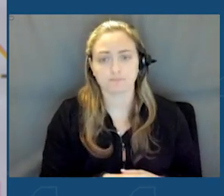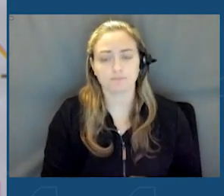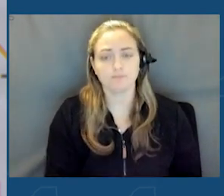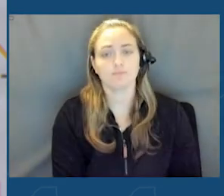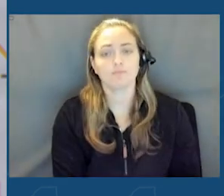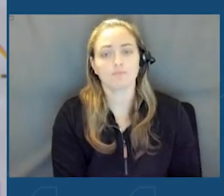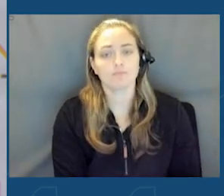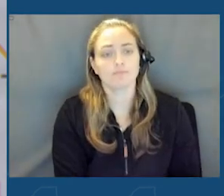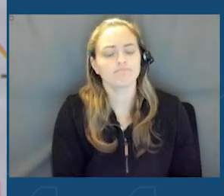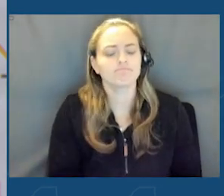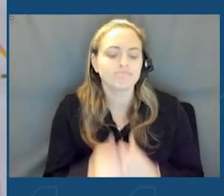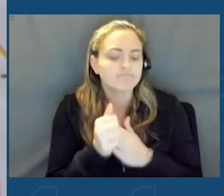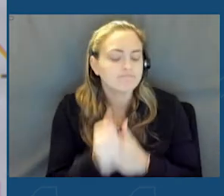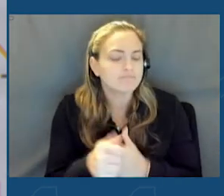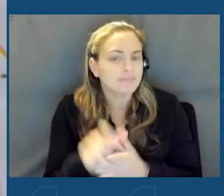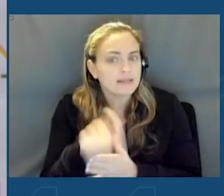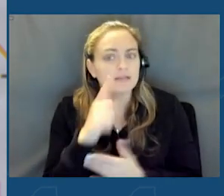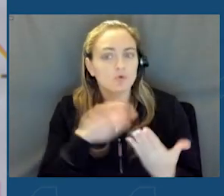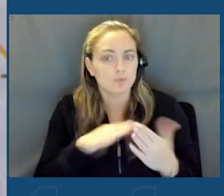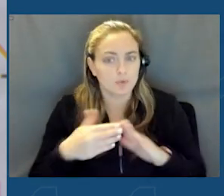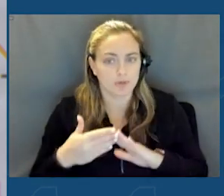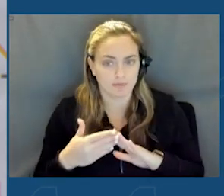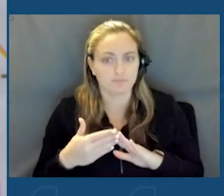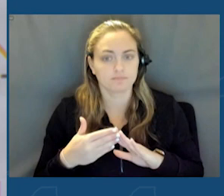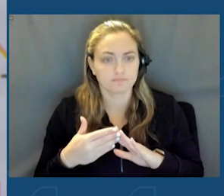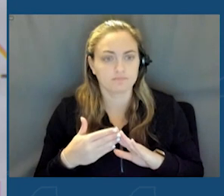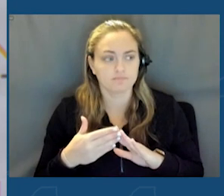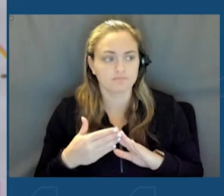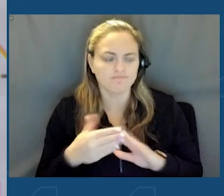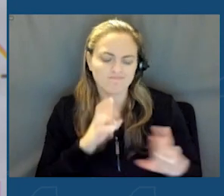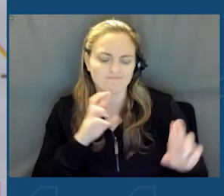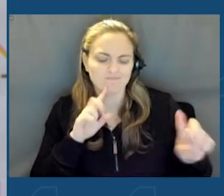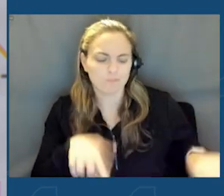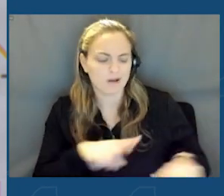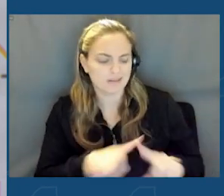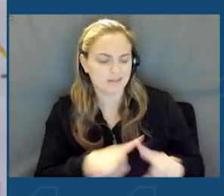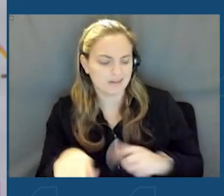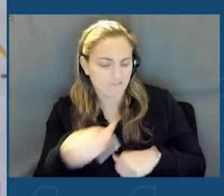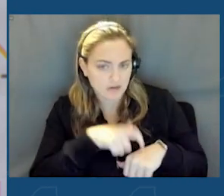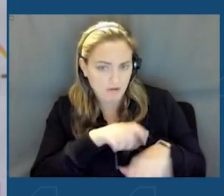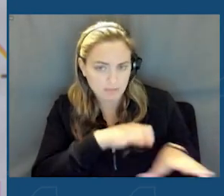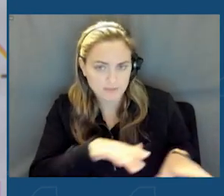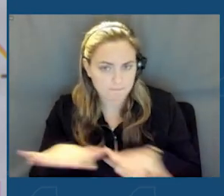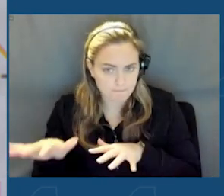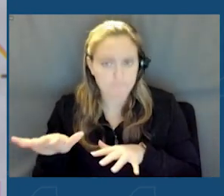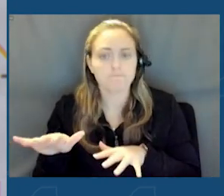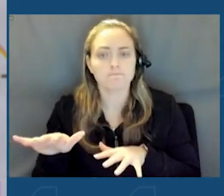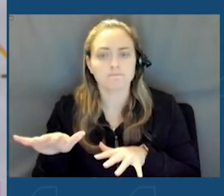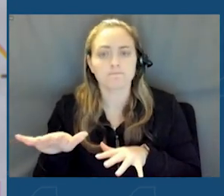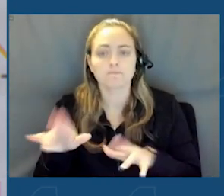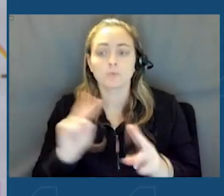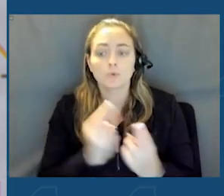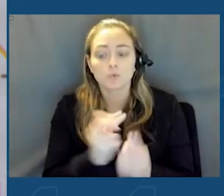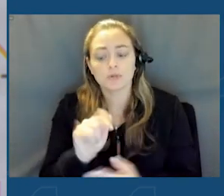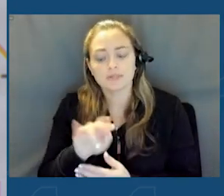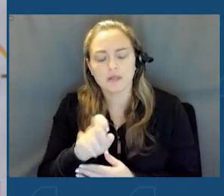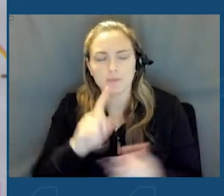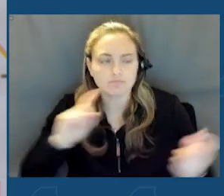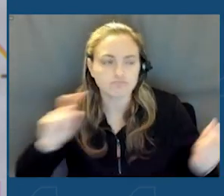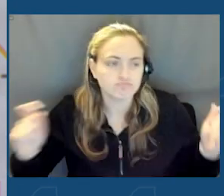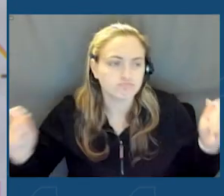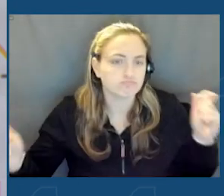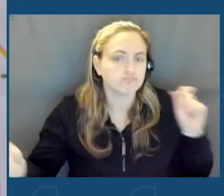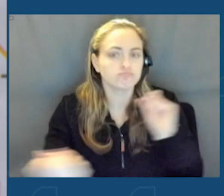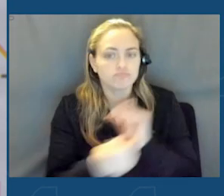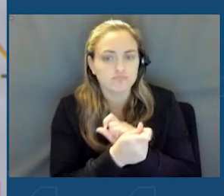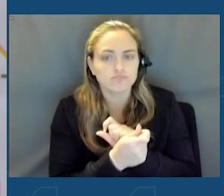Guided by the needs of our community and responsive to the times, Union Settlement is ever evolving and